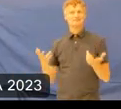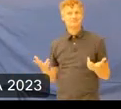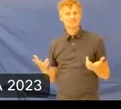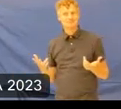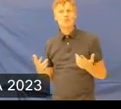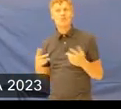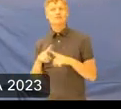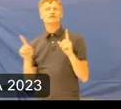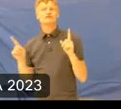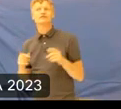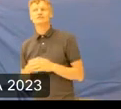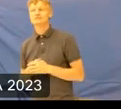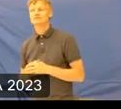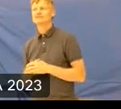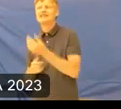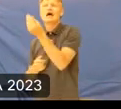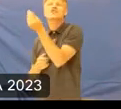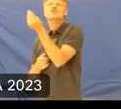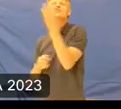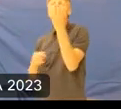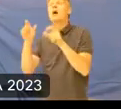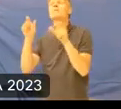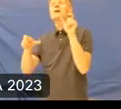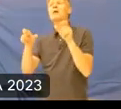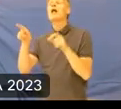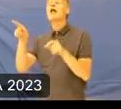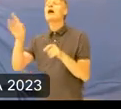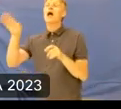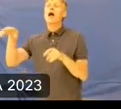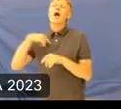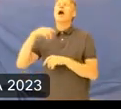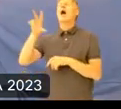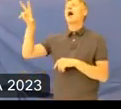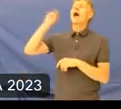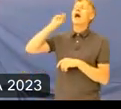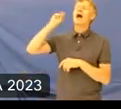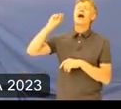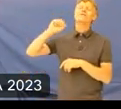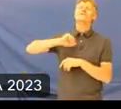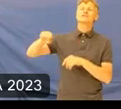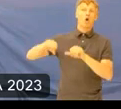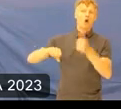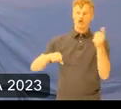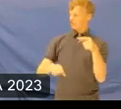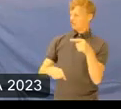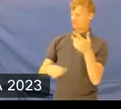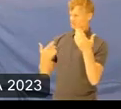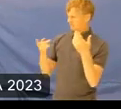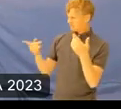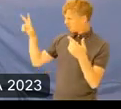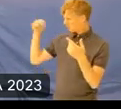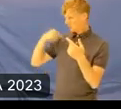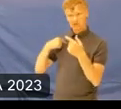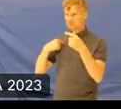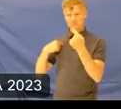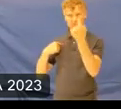some people immediately get good jokes and others don't, and so on and so forth. So I think a whole bunch of interesting questions that could be followed up